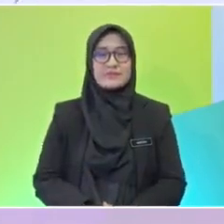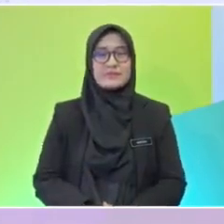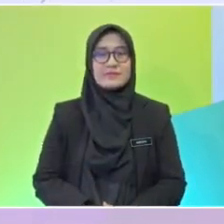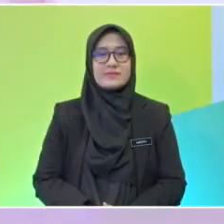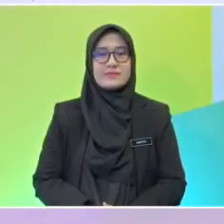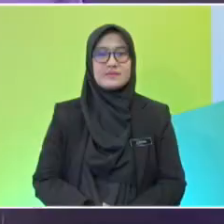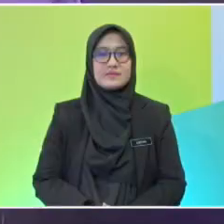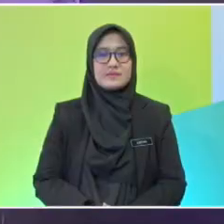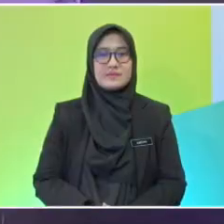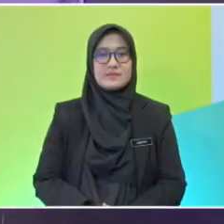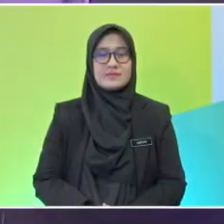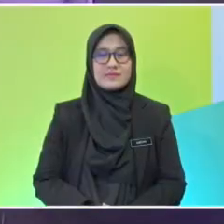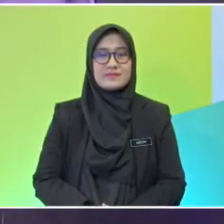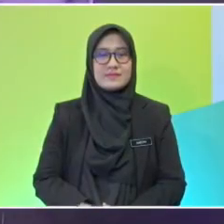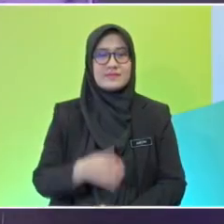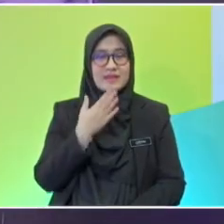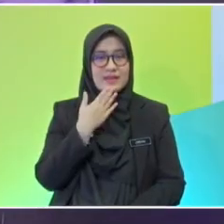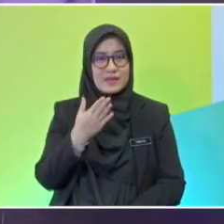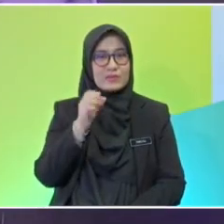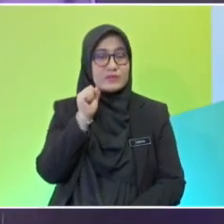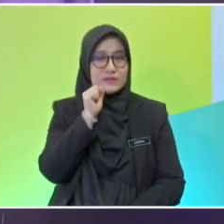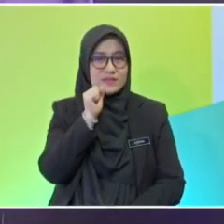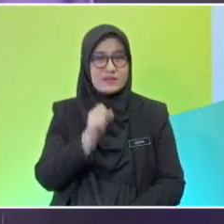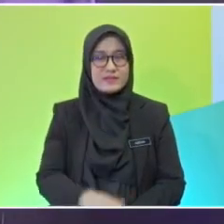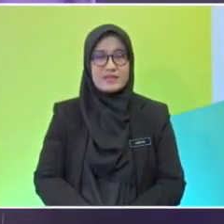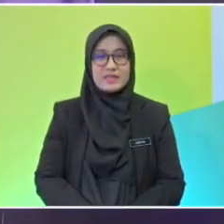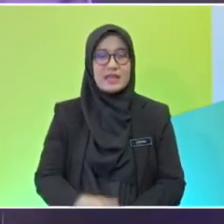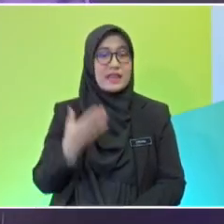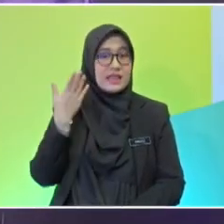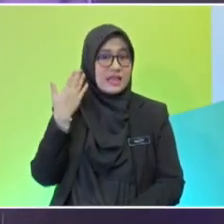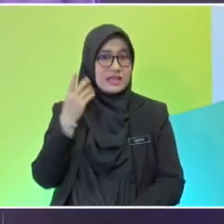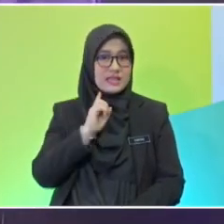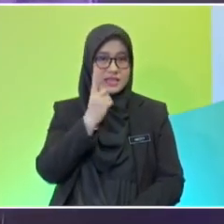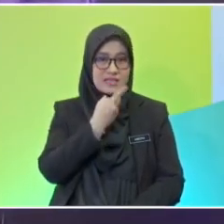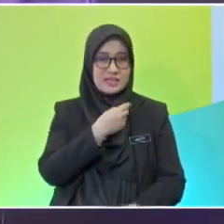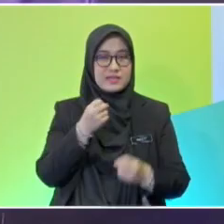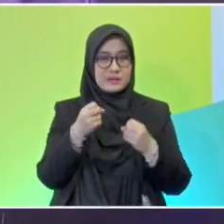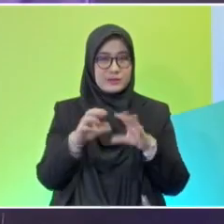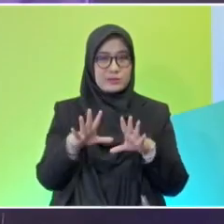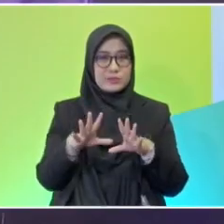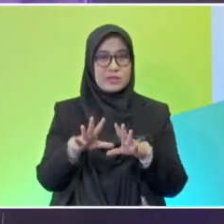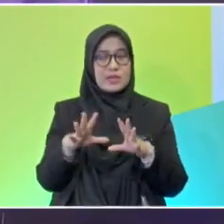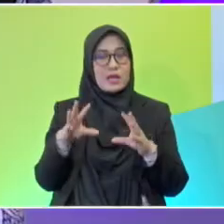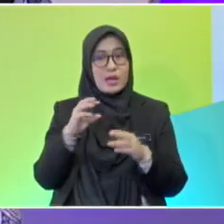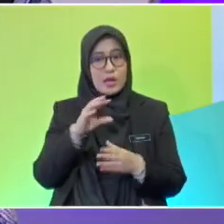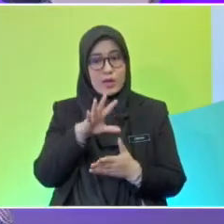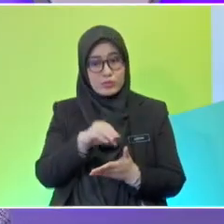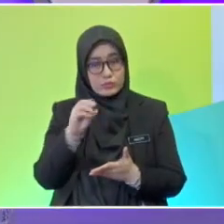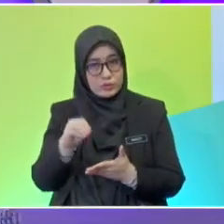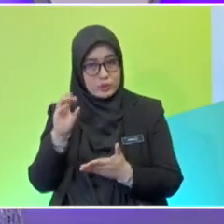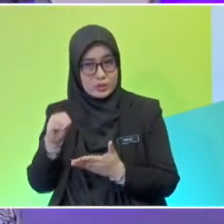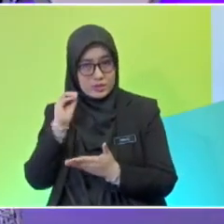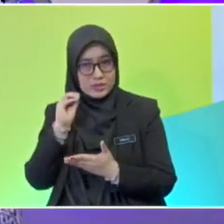to Ms. Suji for this. Thank you, Ms. Shafika. So earlier, we have already collected our data. We have observed, we have